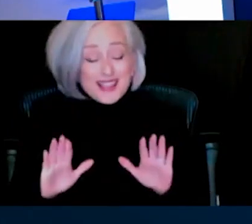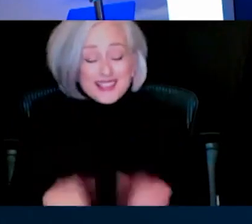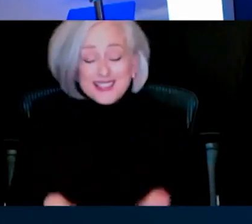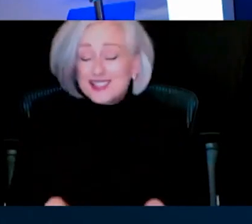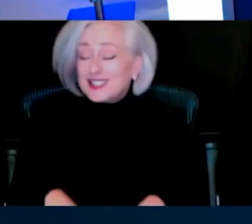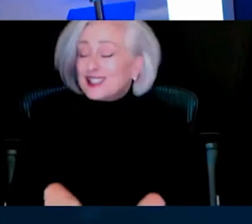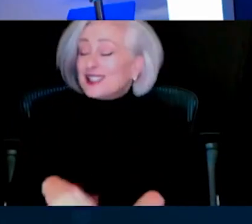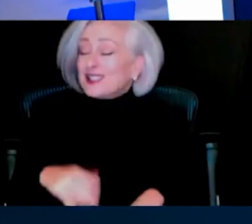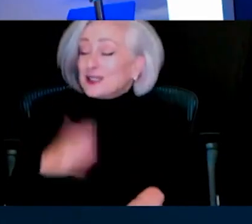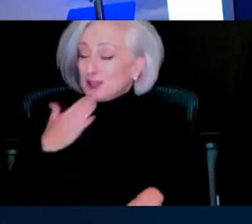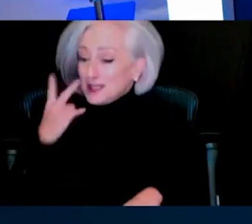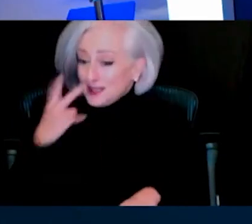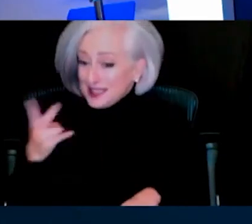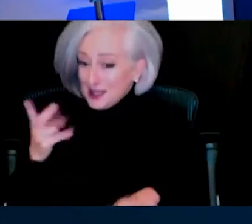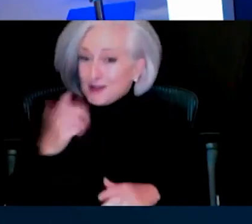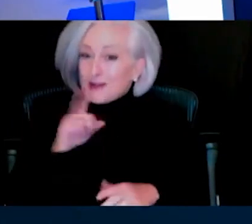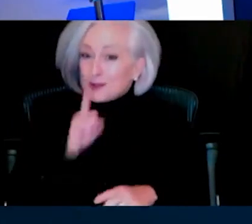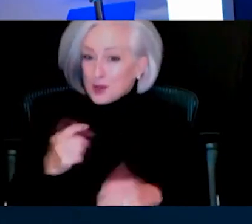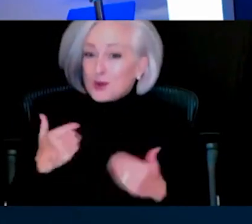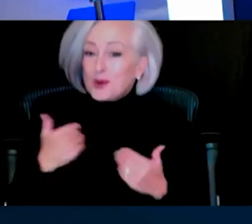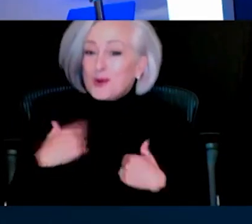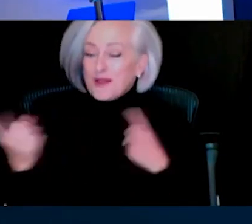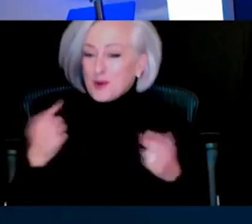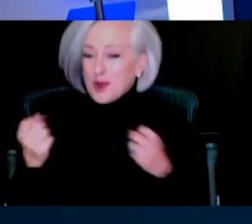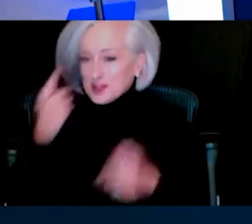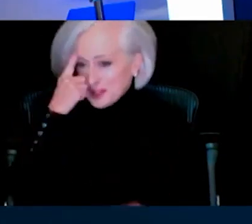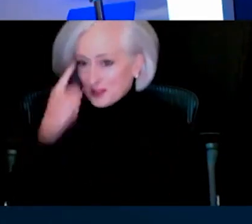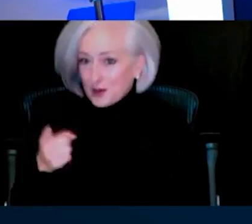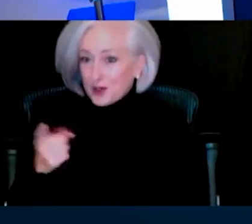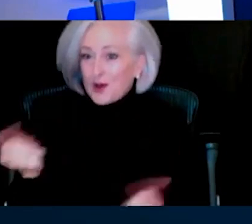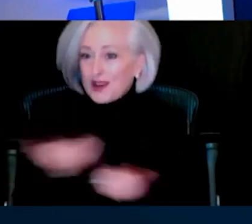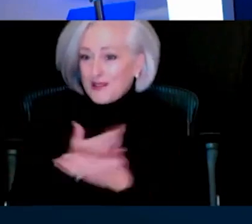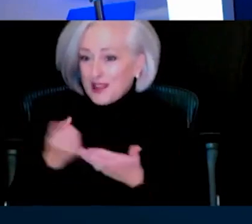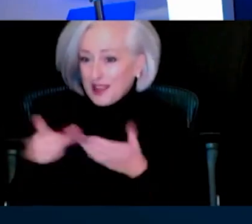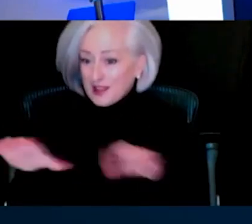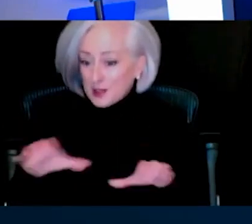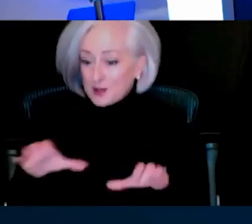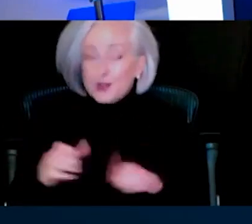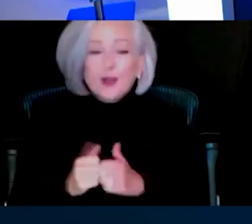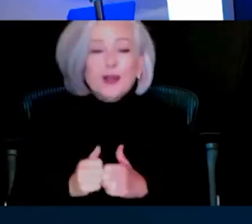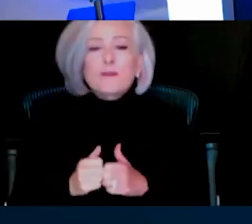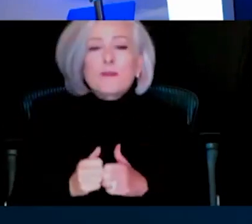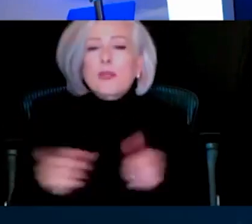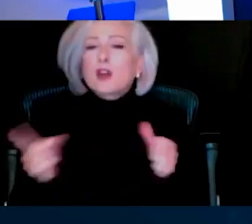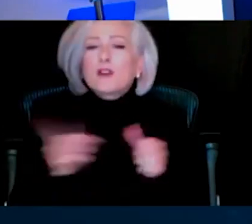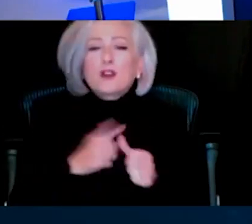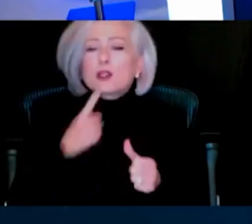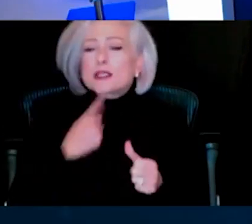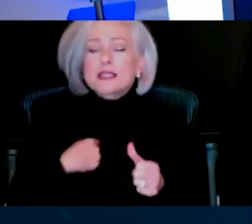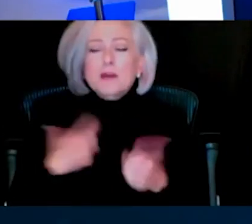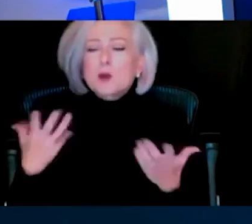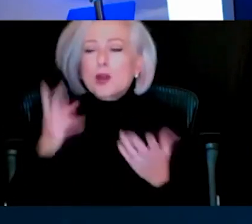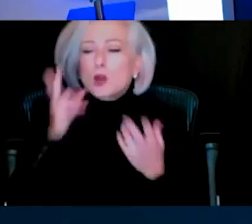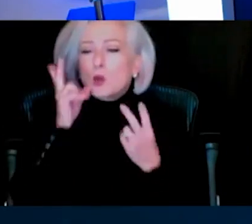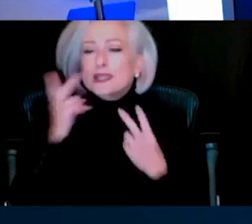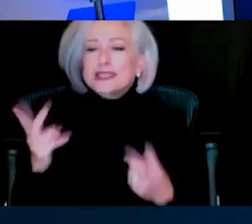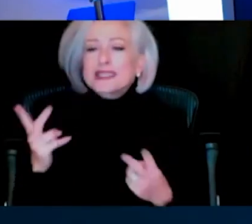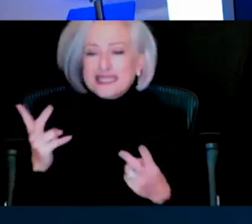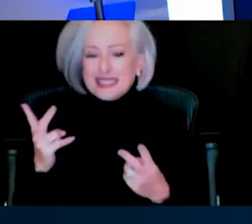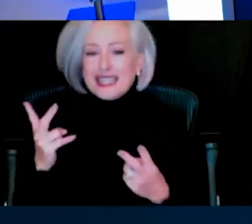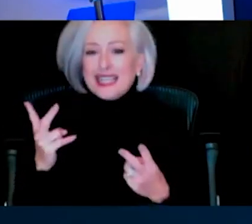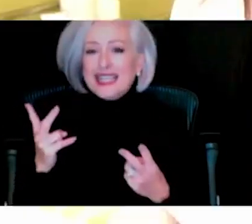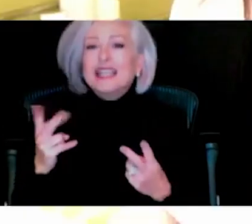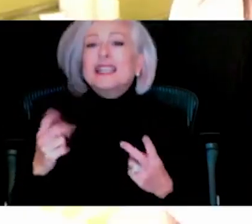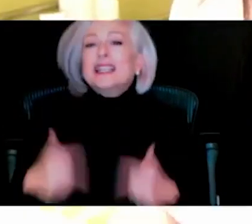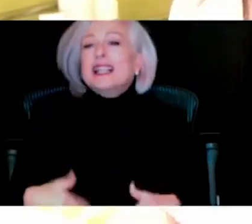you this morning on everything that you're doing. But first of all, just tell us what we're going to see here in just a few moments live out at our Indian Creek location.